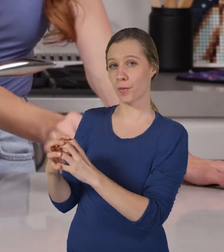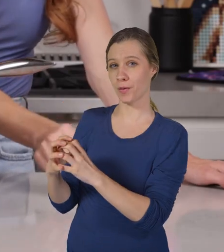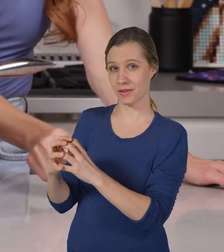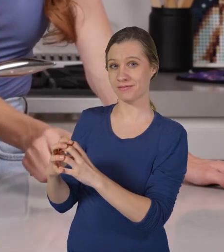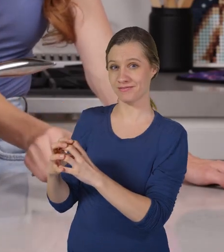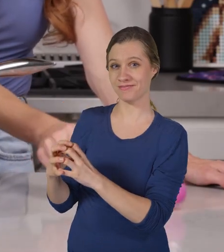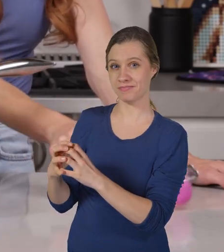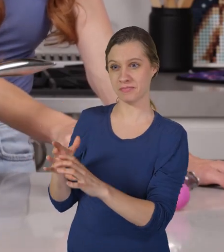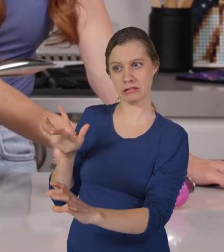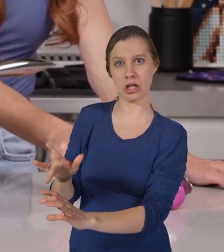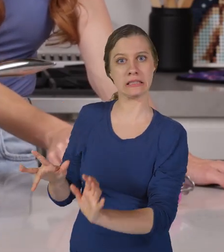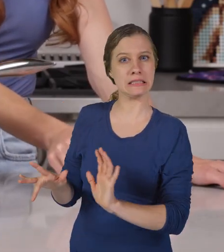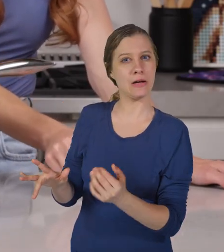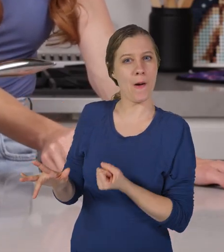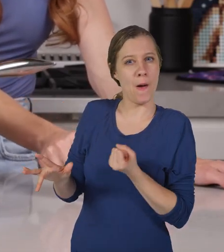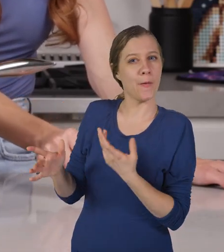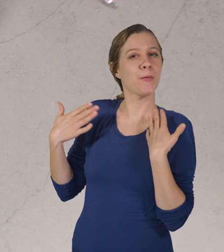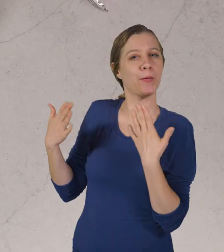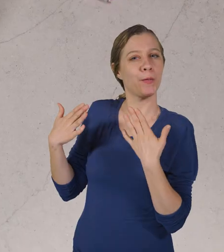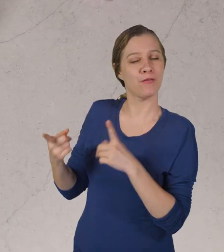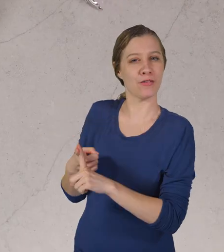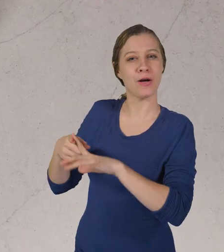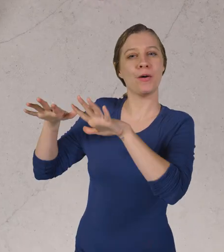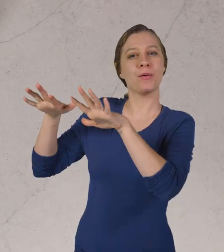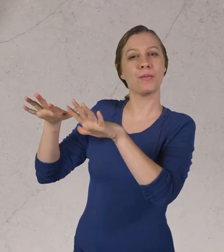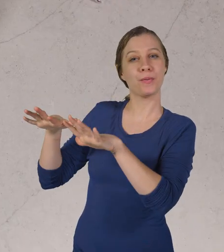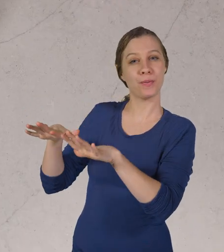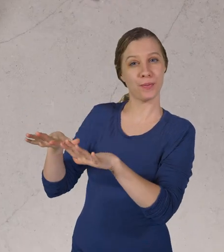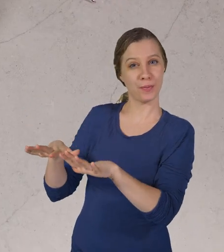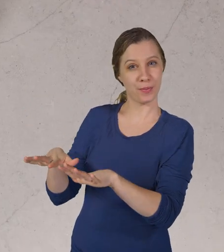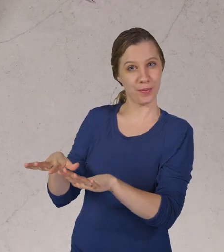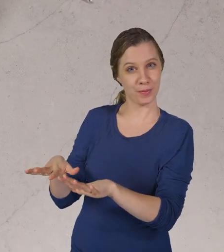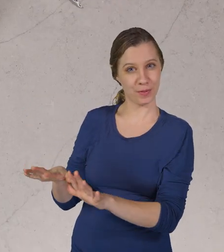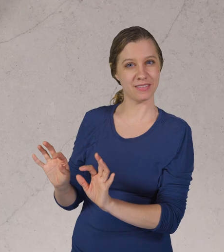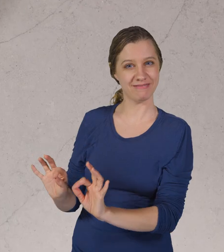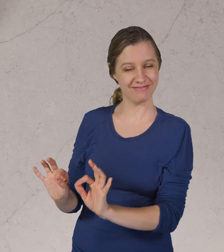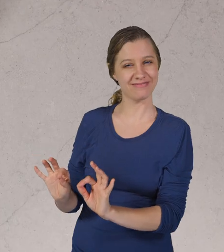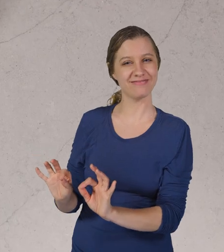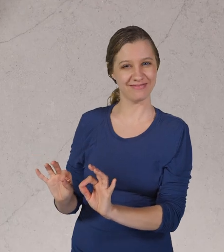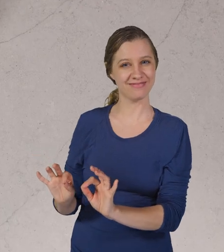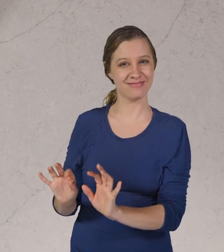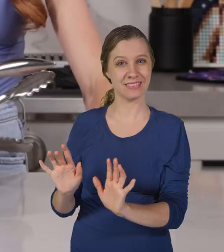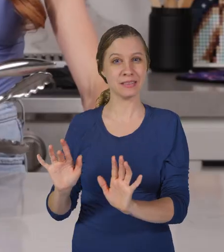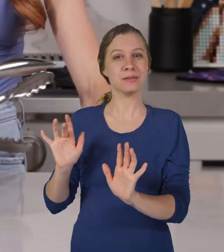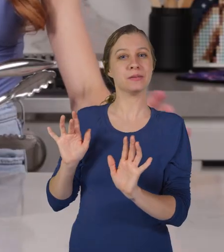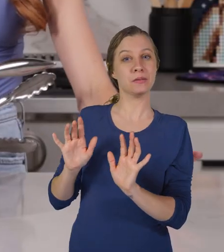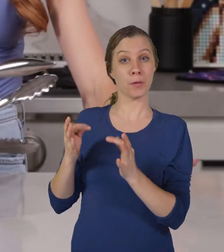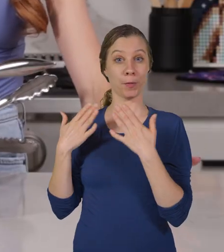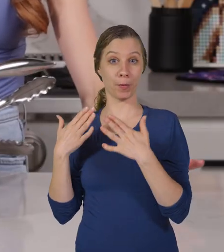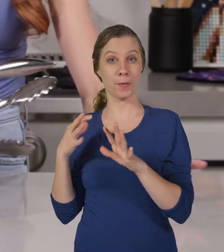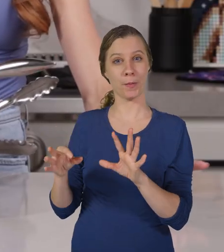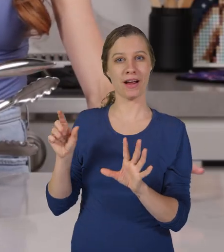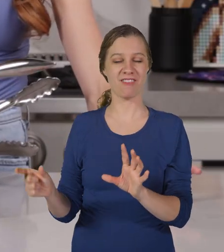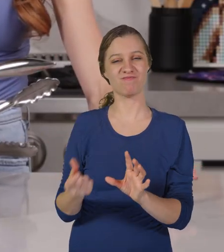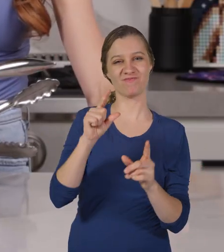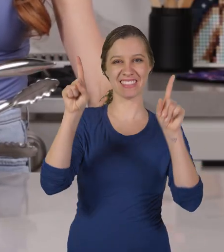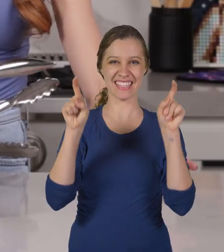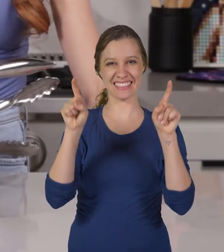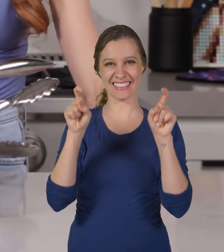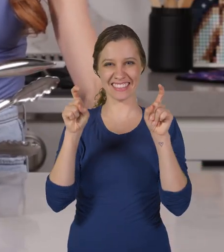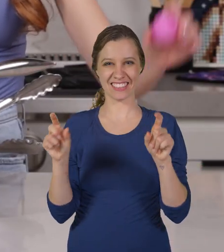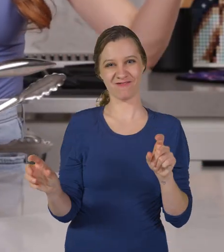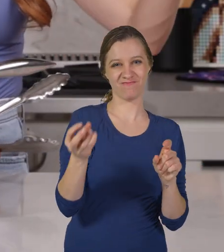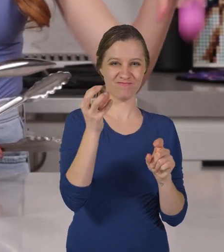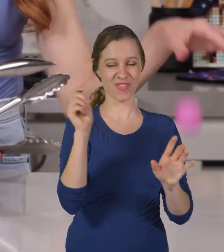aside to cool before you touch it. Right? Make sure it's all cooled down. And then once it's